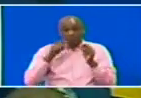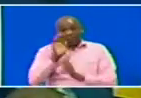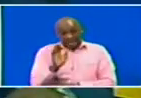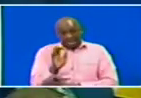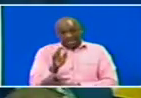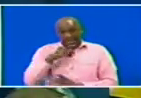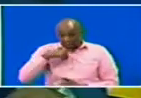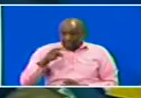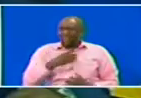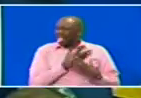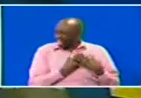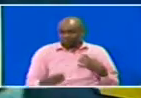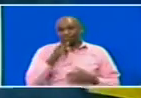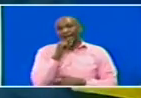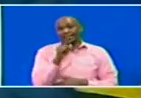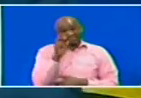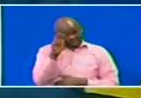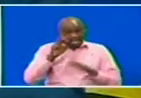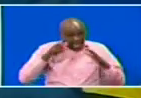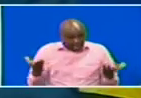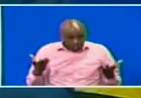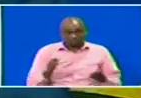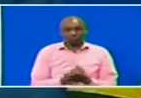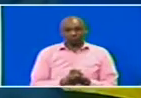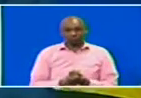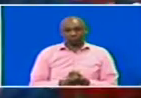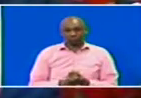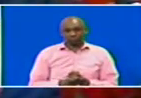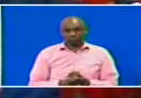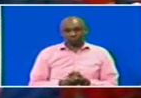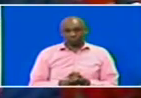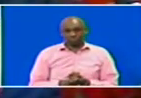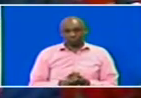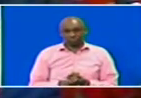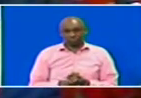he was a frustrated man. Take a look at this statement.